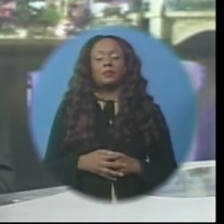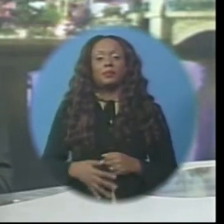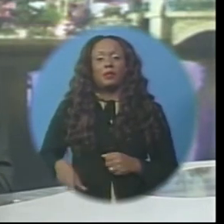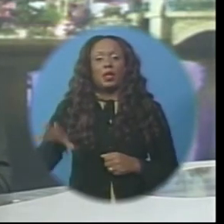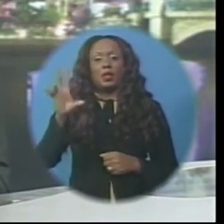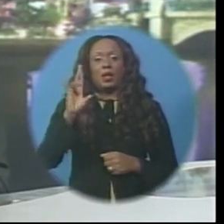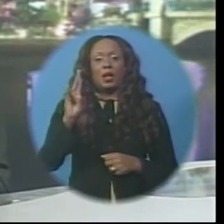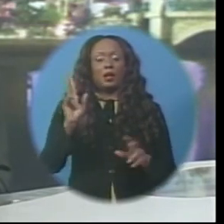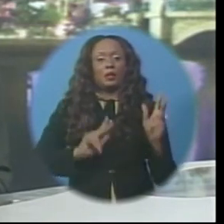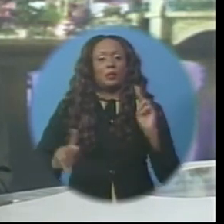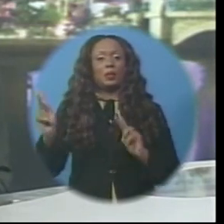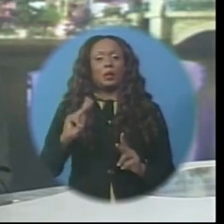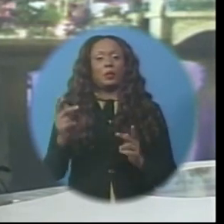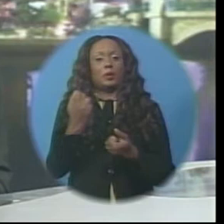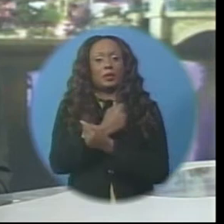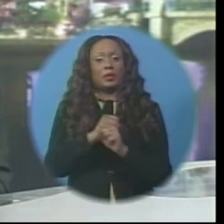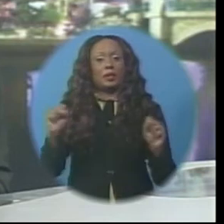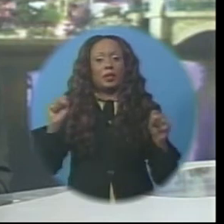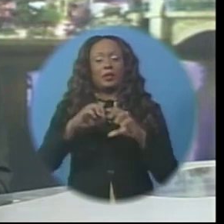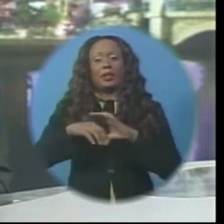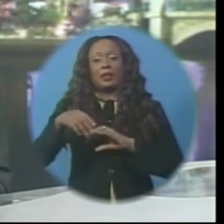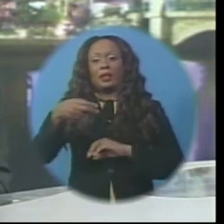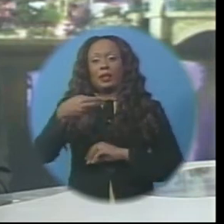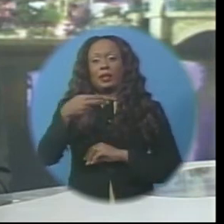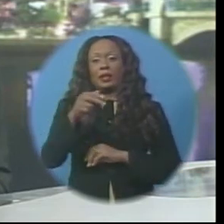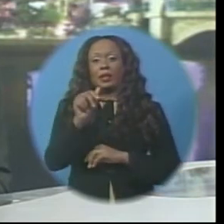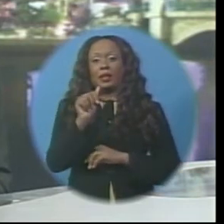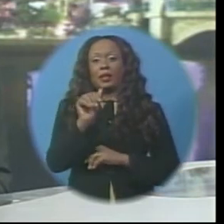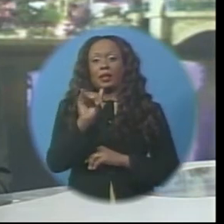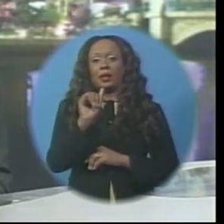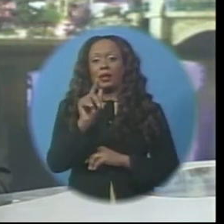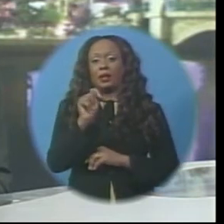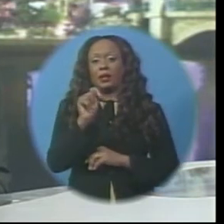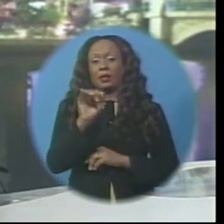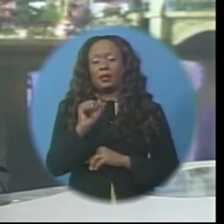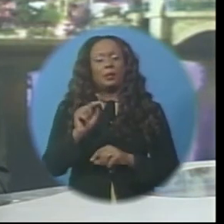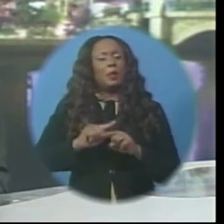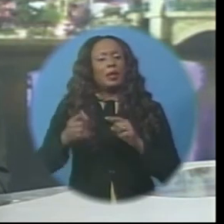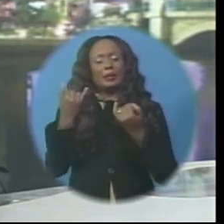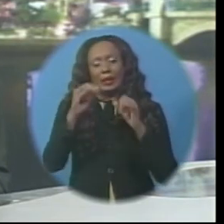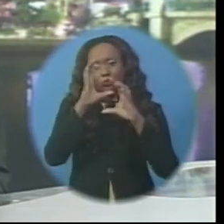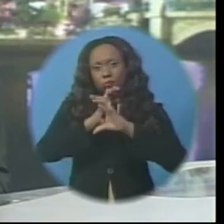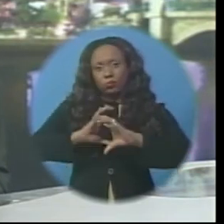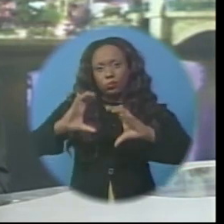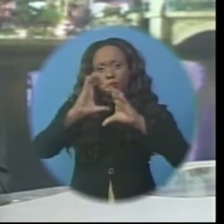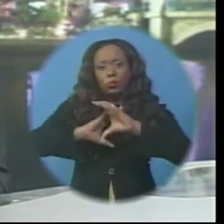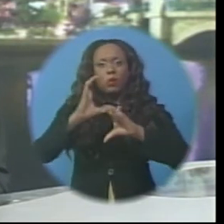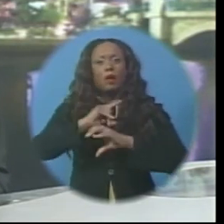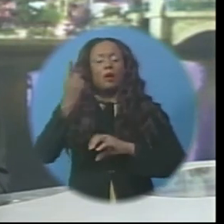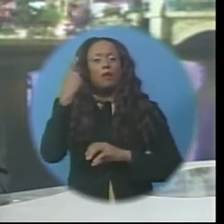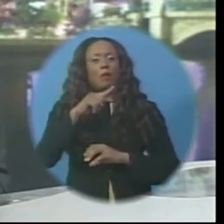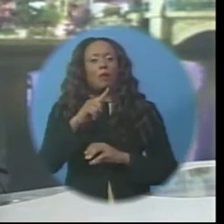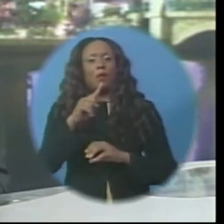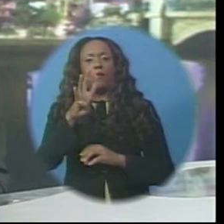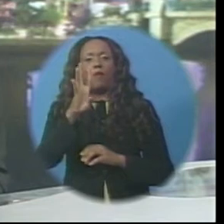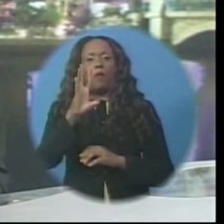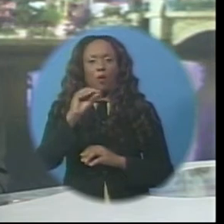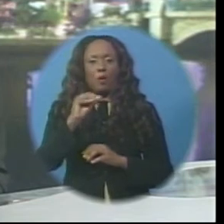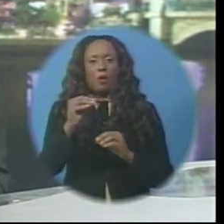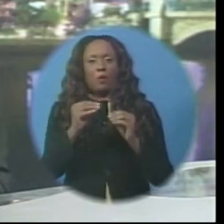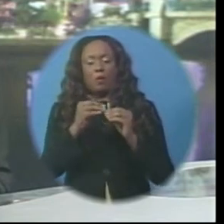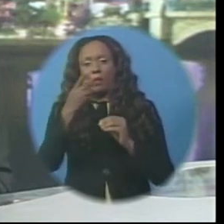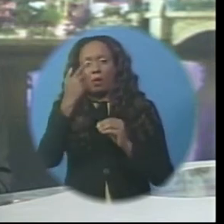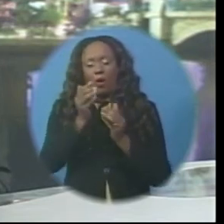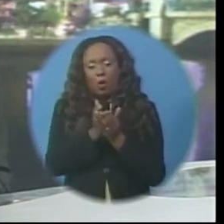7 people were rescued in Haiti, but the search continues for at least 40 others after a boat capsized off the Turtle Island